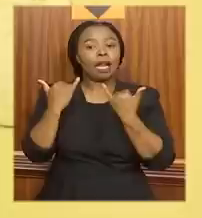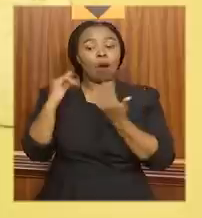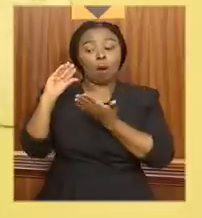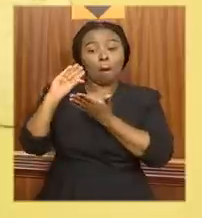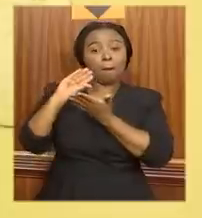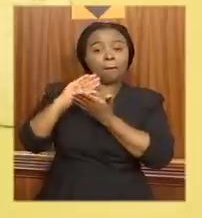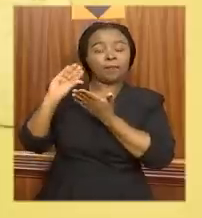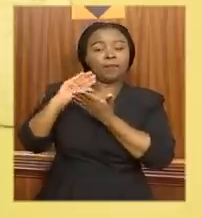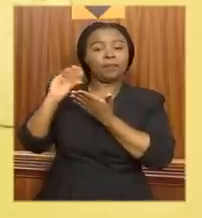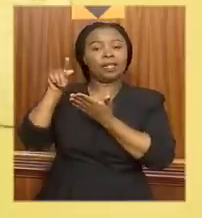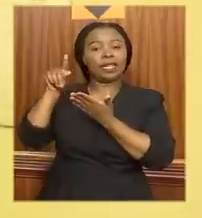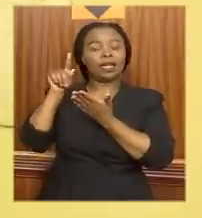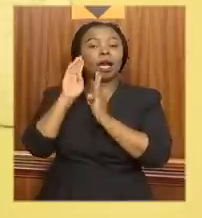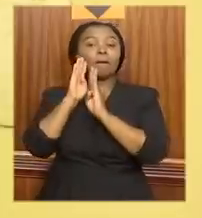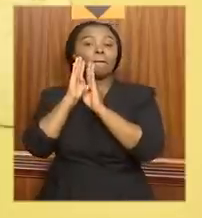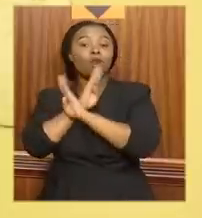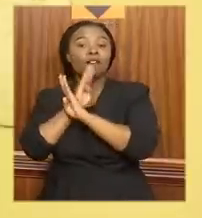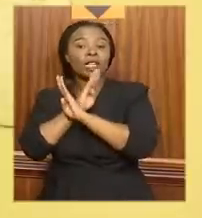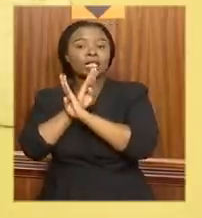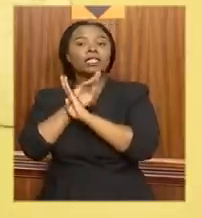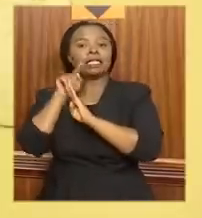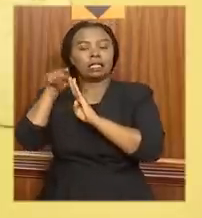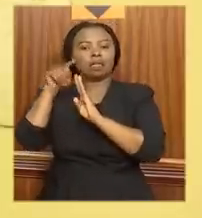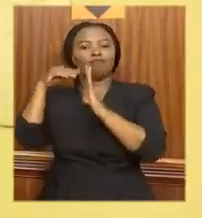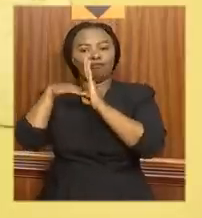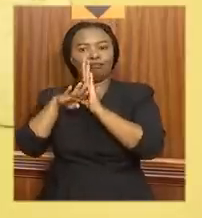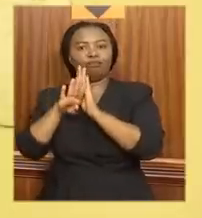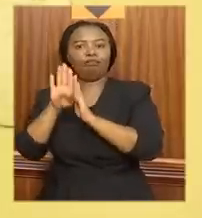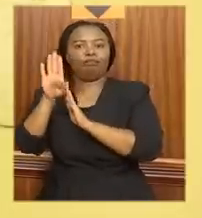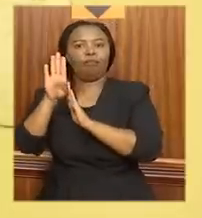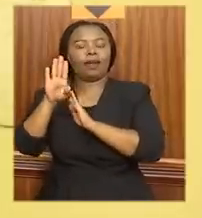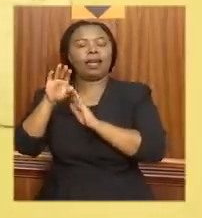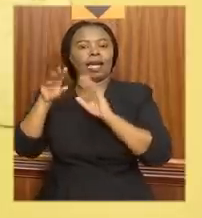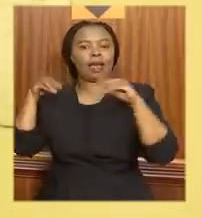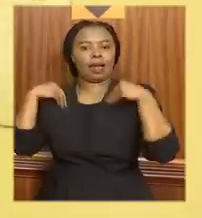in electricity generation to rise to higher levels.